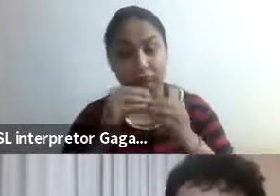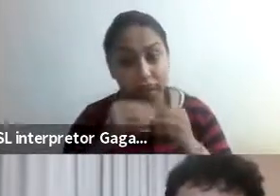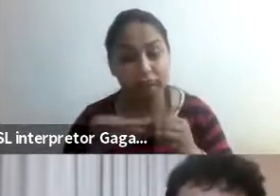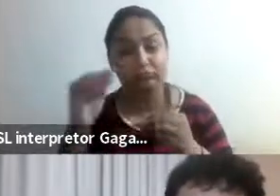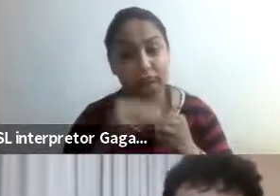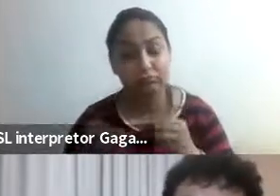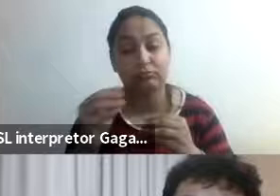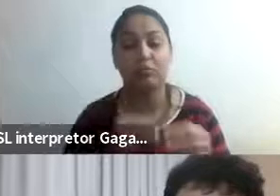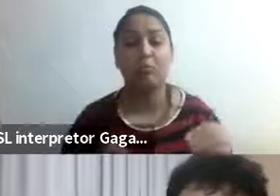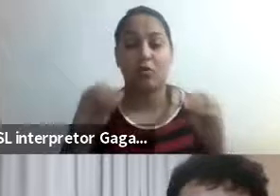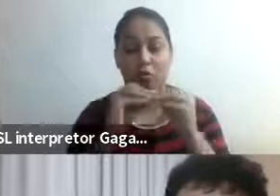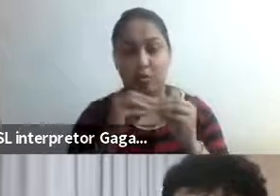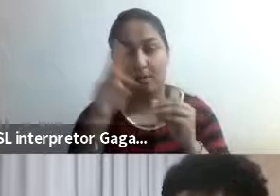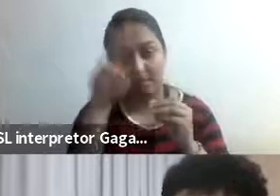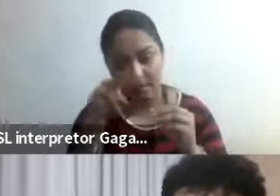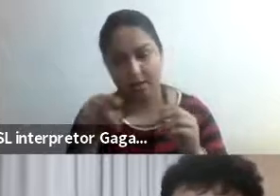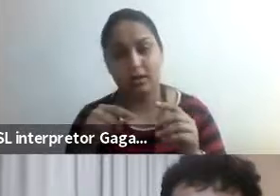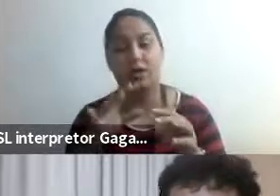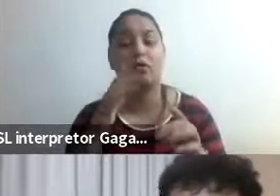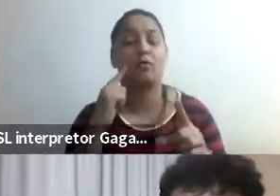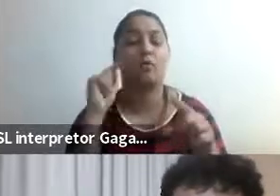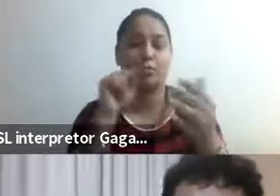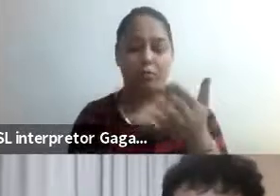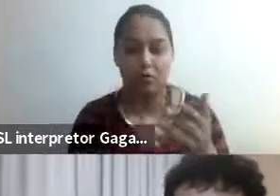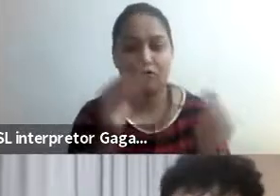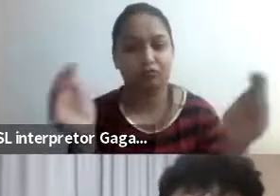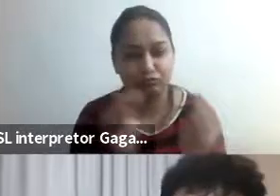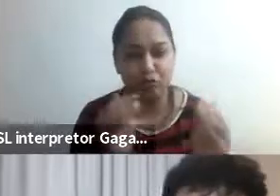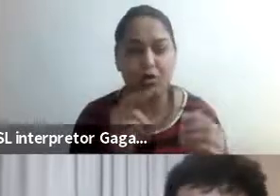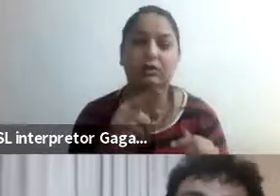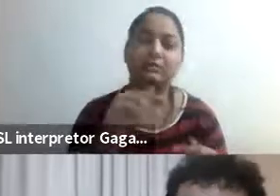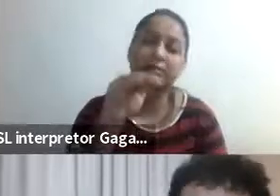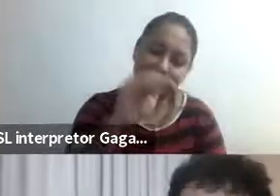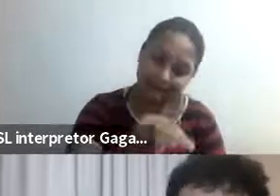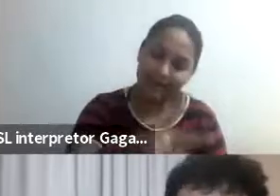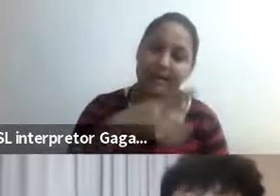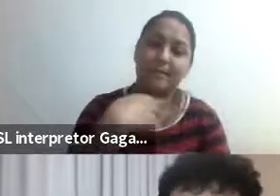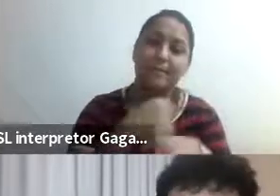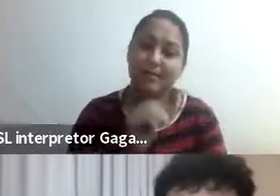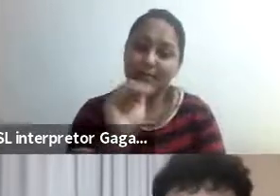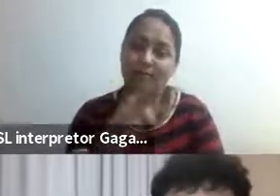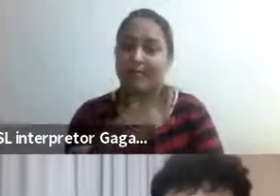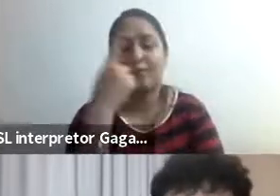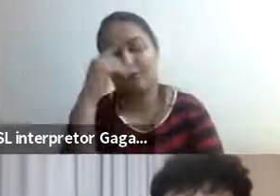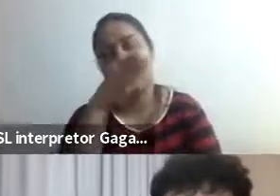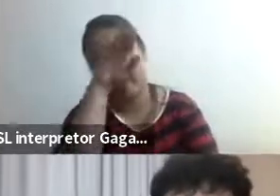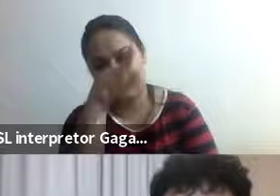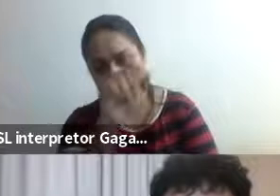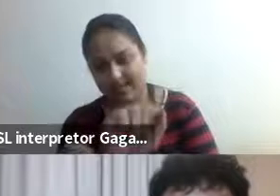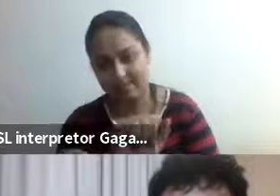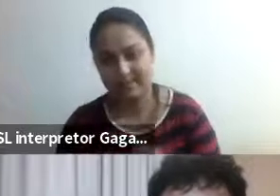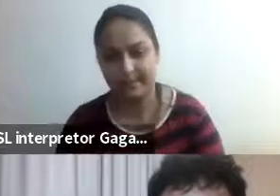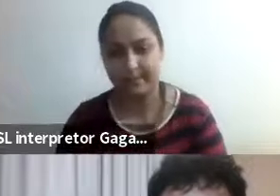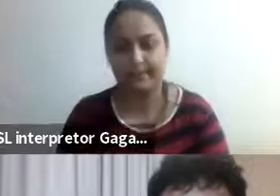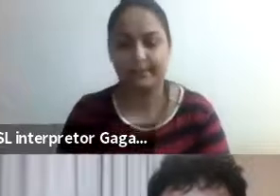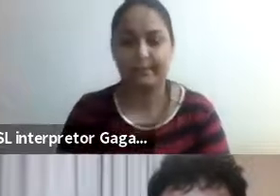because the painting sort of making a point. You know, this is a small child who's playing with the elephant, and that is a handler, and so forth.